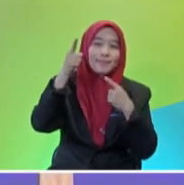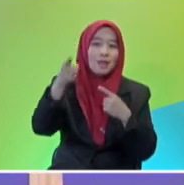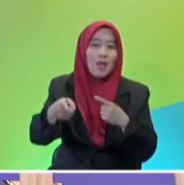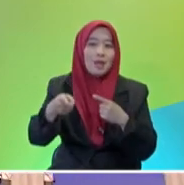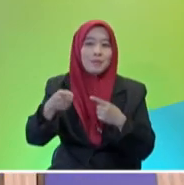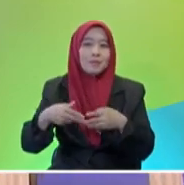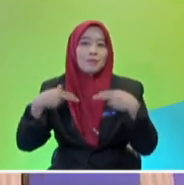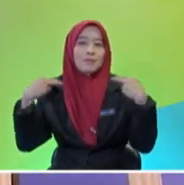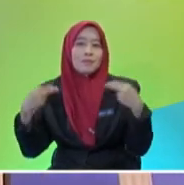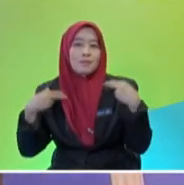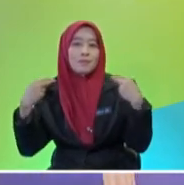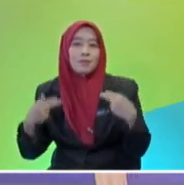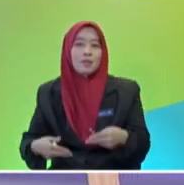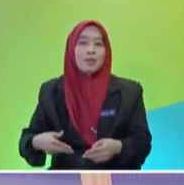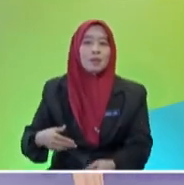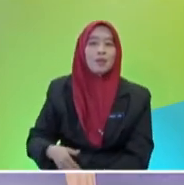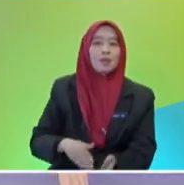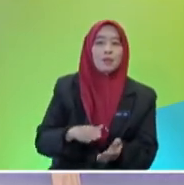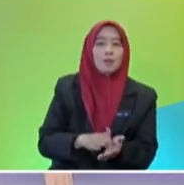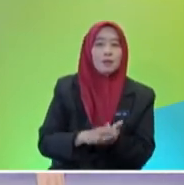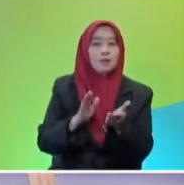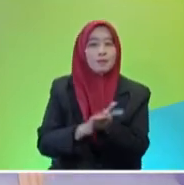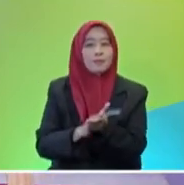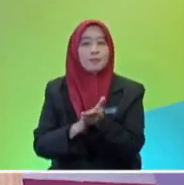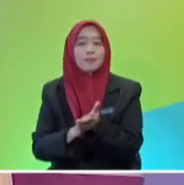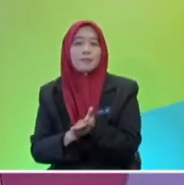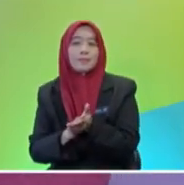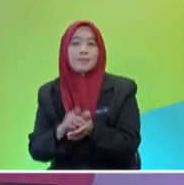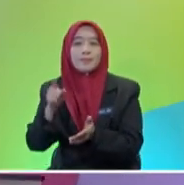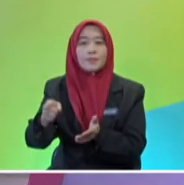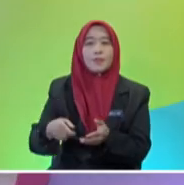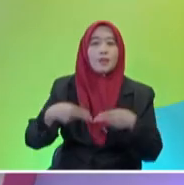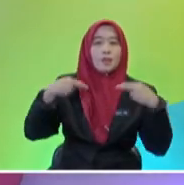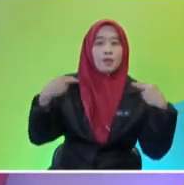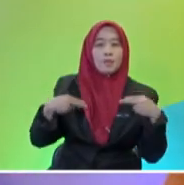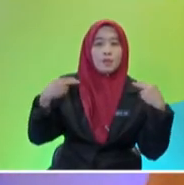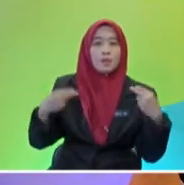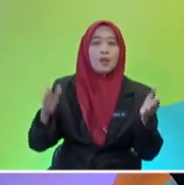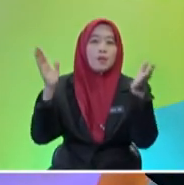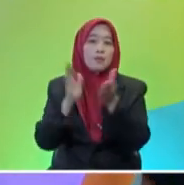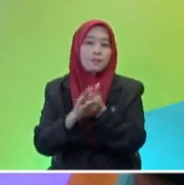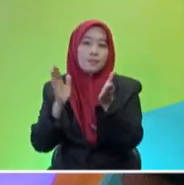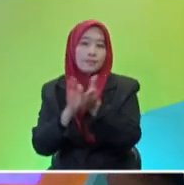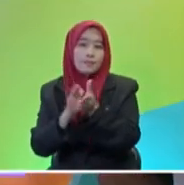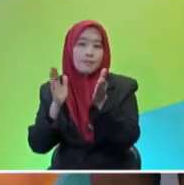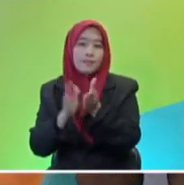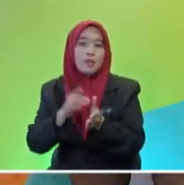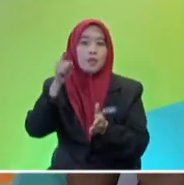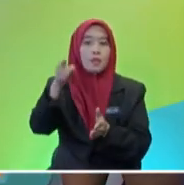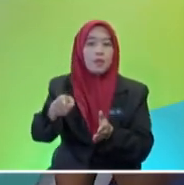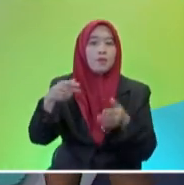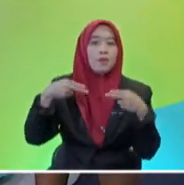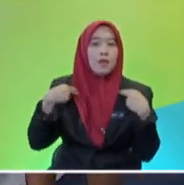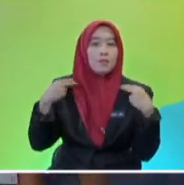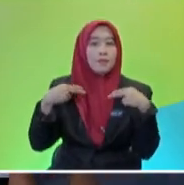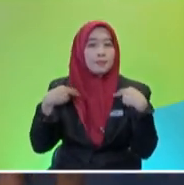If you're happy, happy, happy, clap your hands. If you're happy, happy, happy, clap your hands.